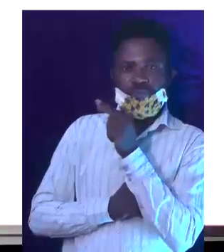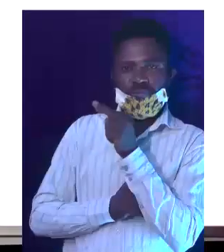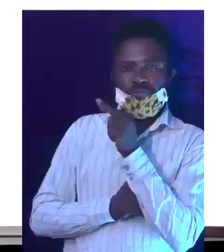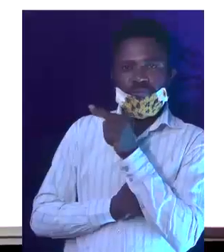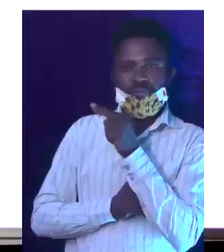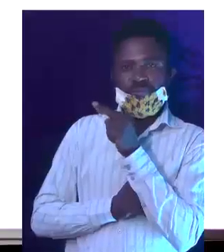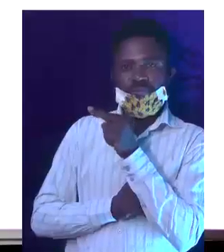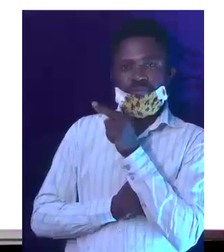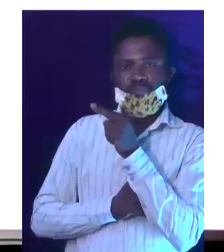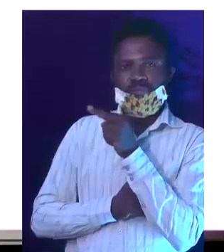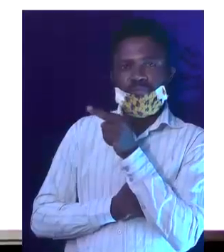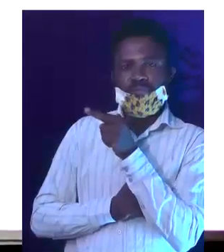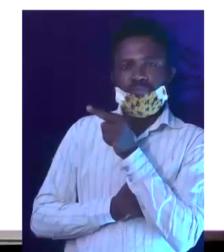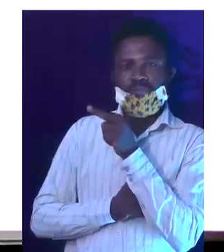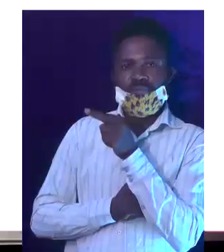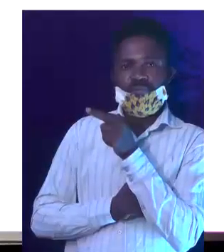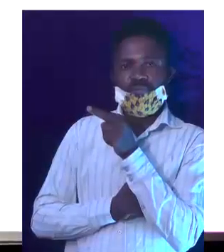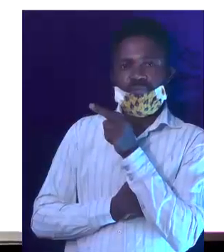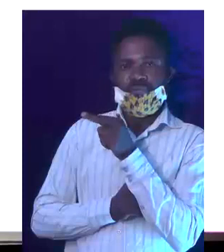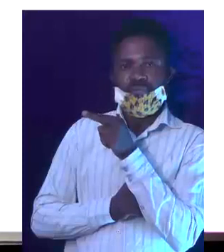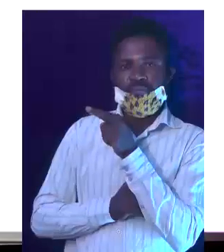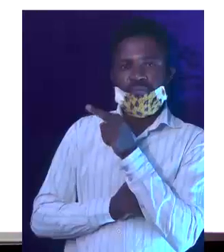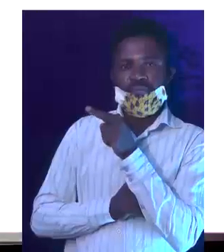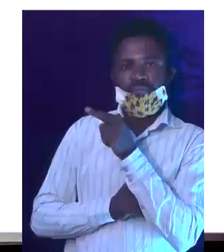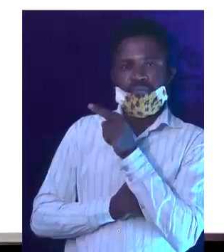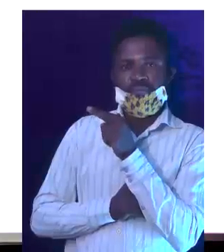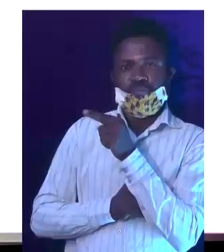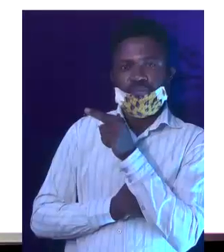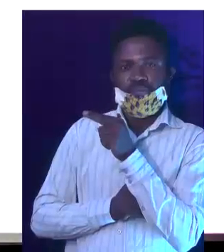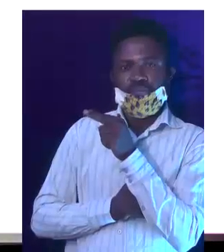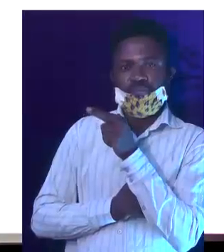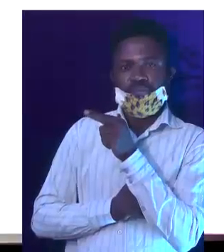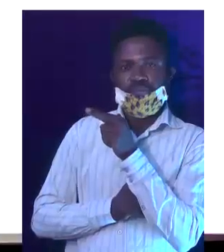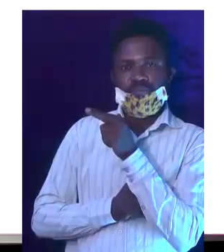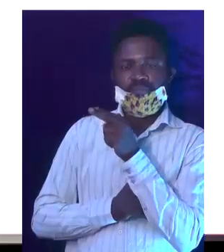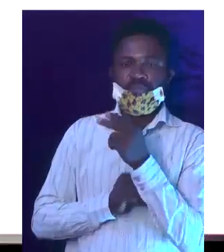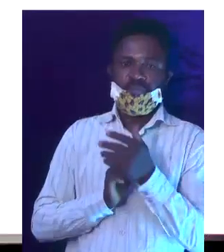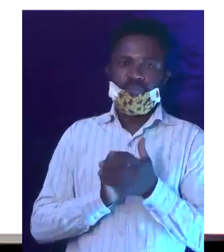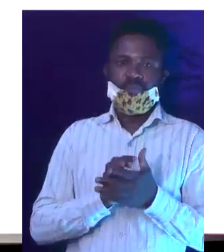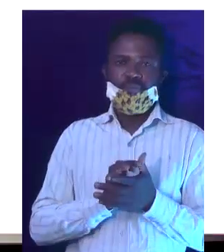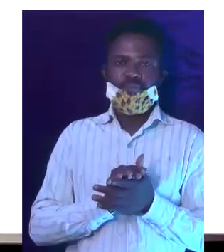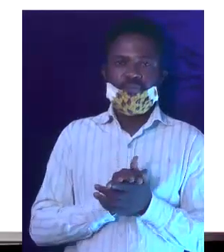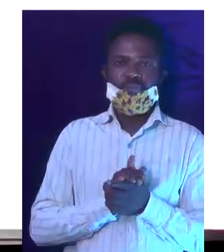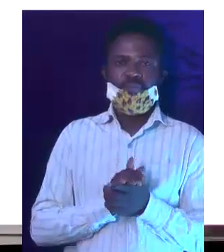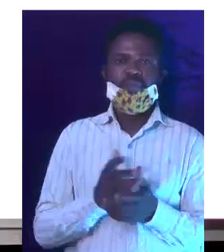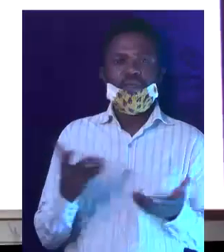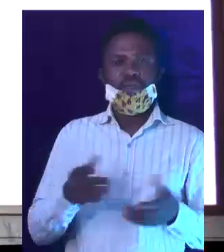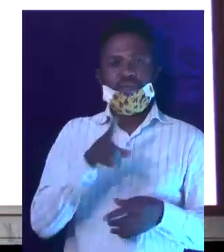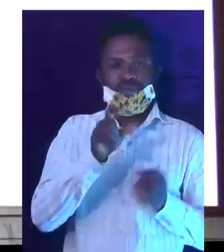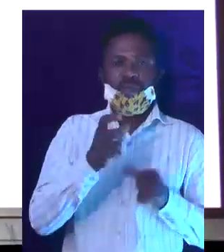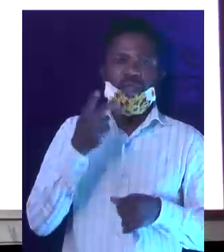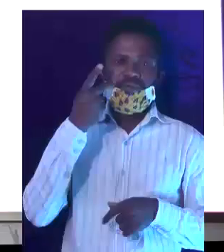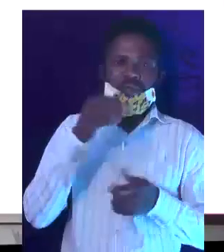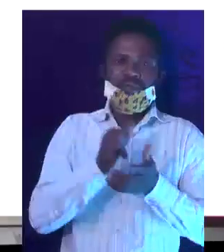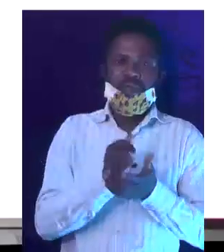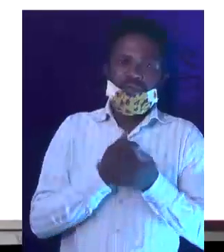stop, Ikorodu Oga, Lagos State, June 5, 2014. Here you can see